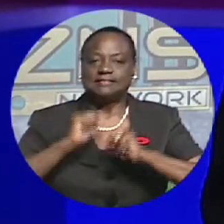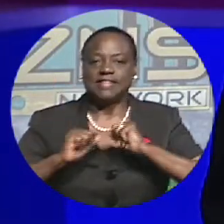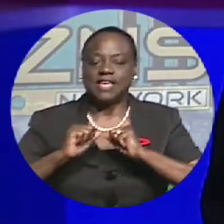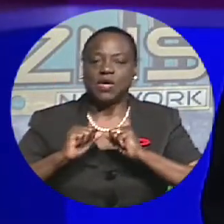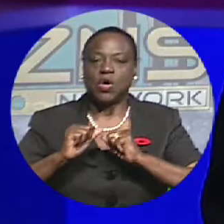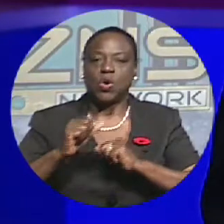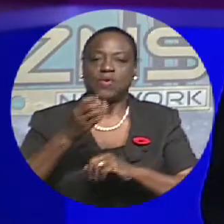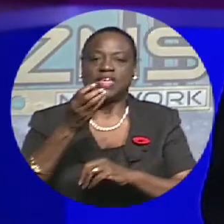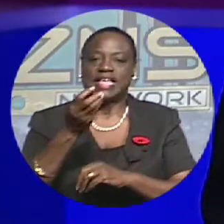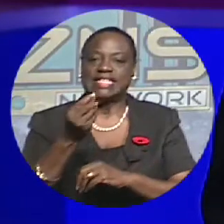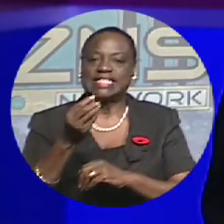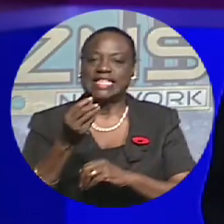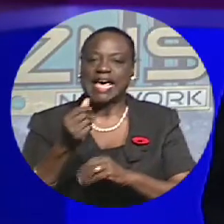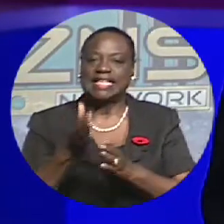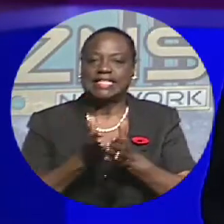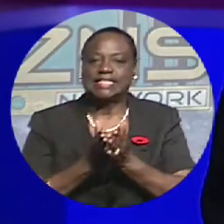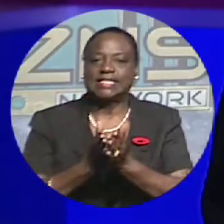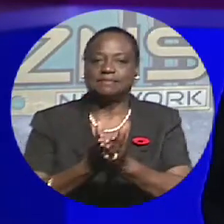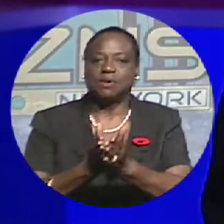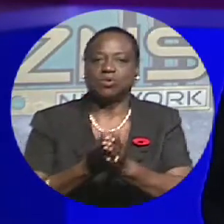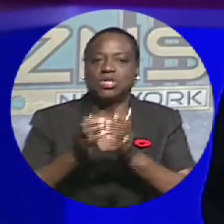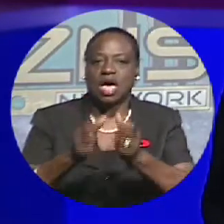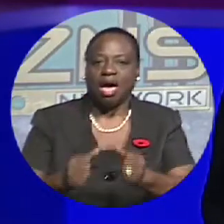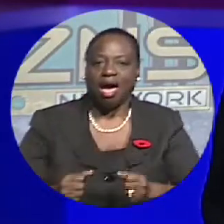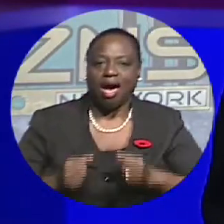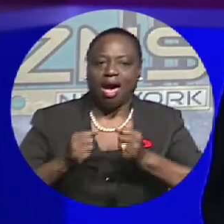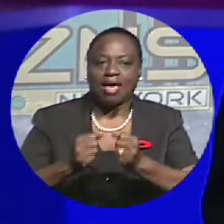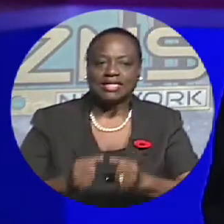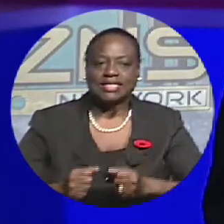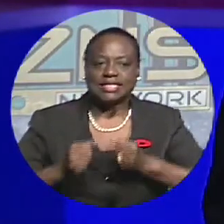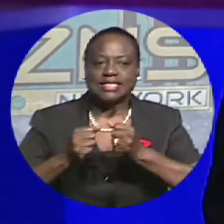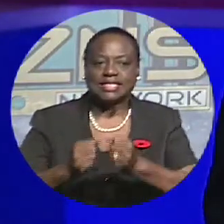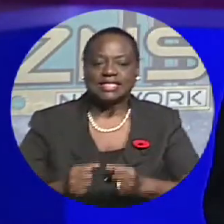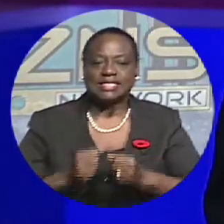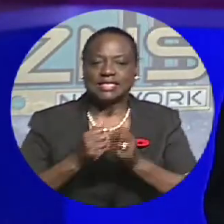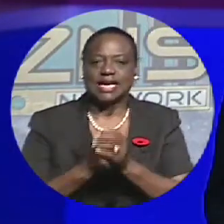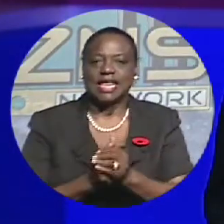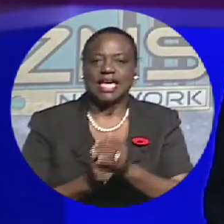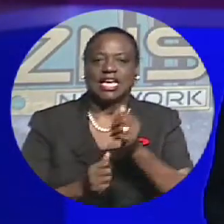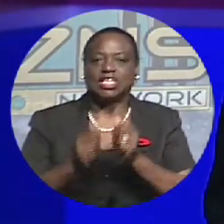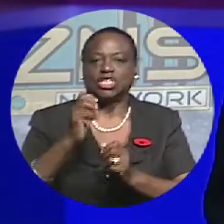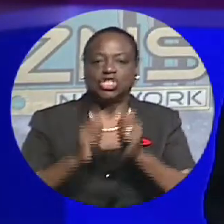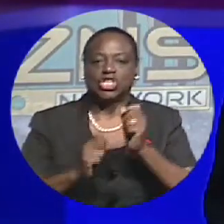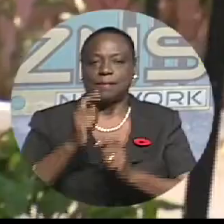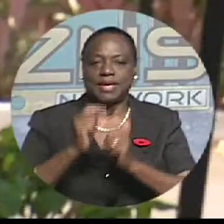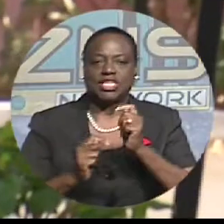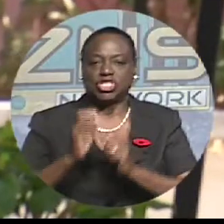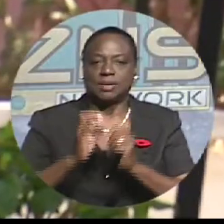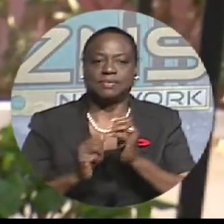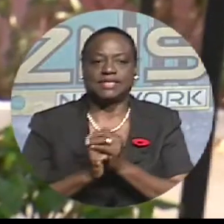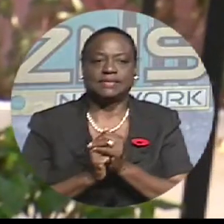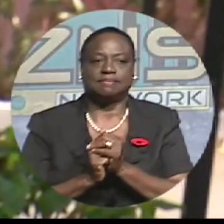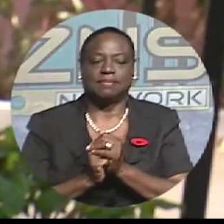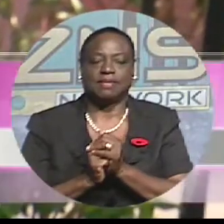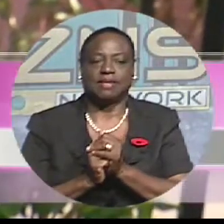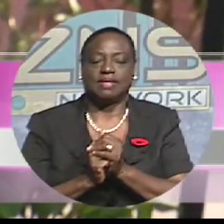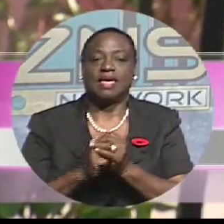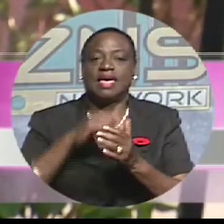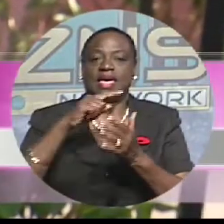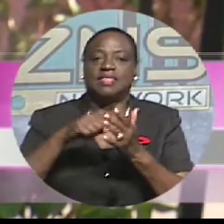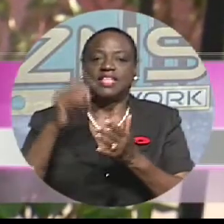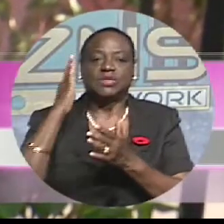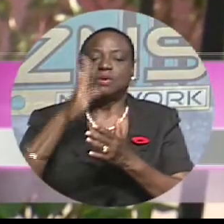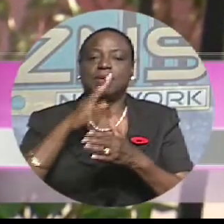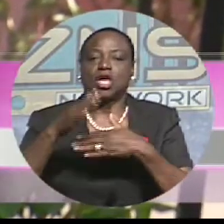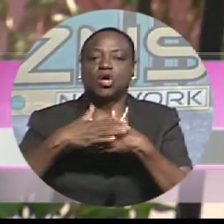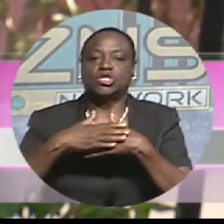Man the Boat National Sculling Championships and the inaugural Cecil Cooke Memorial Junior Regatta. The event's going to be closer to the Montague